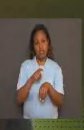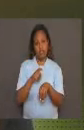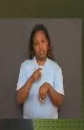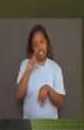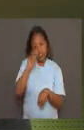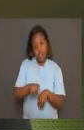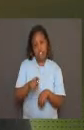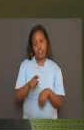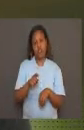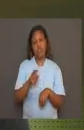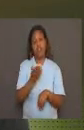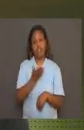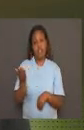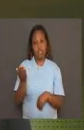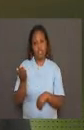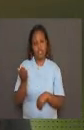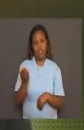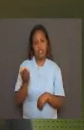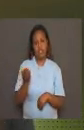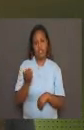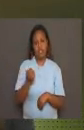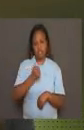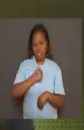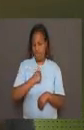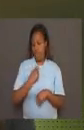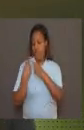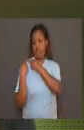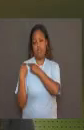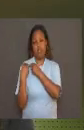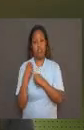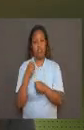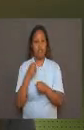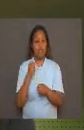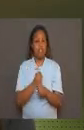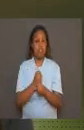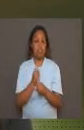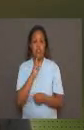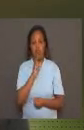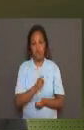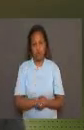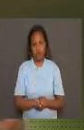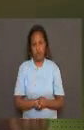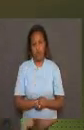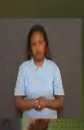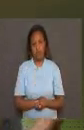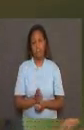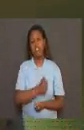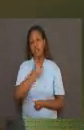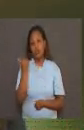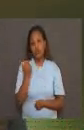need are two of our responsibilities. what might some